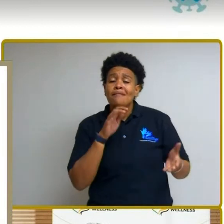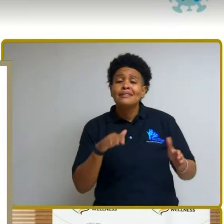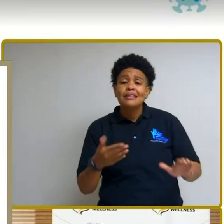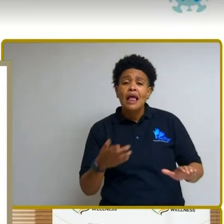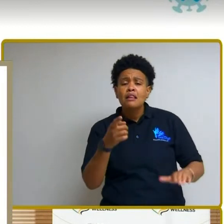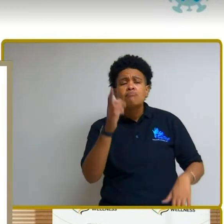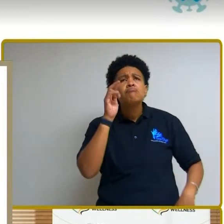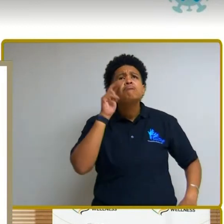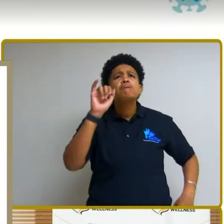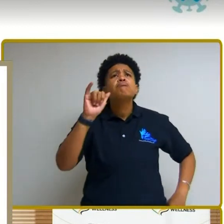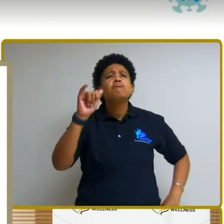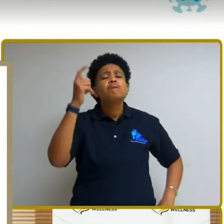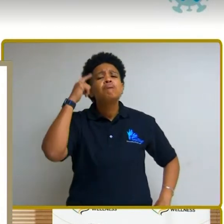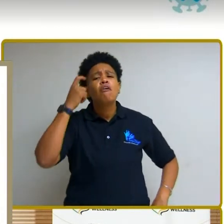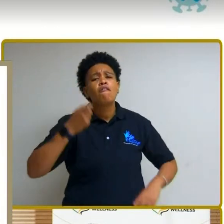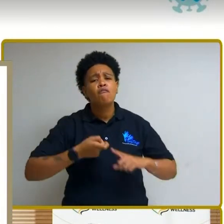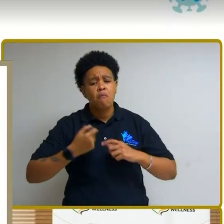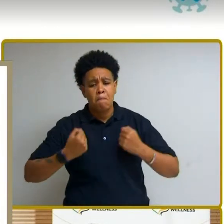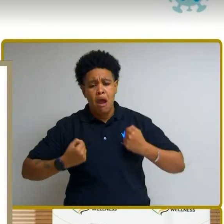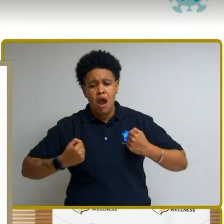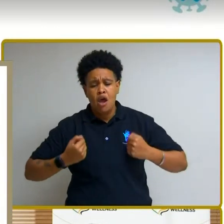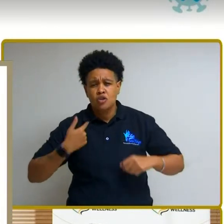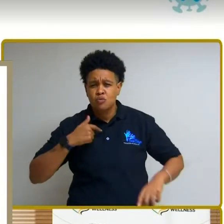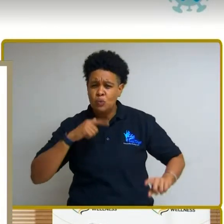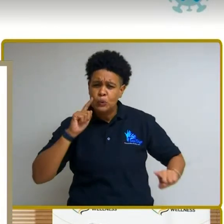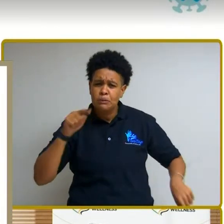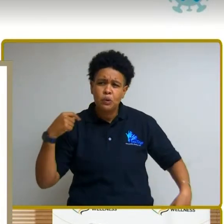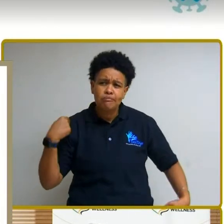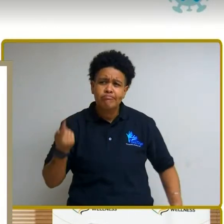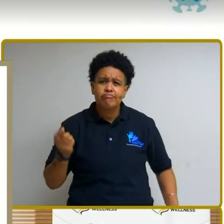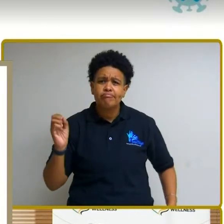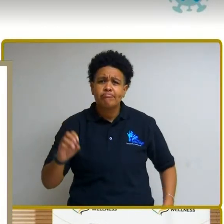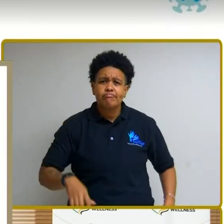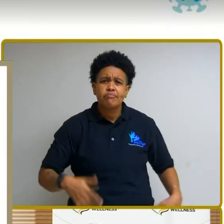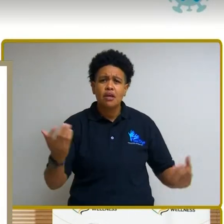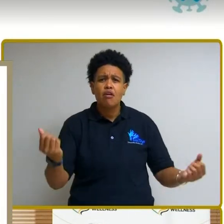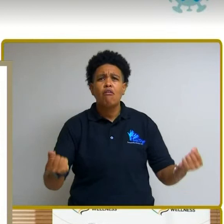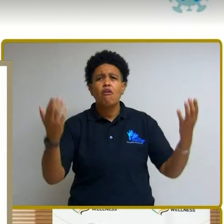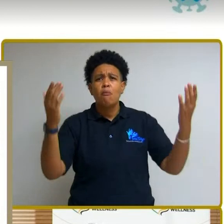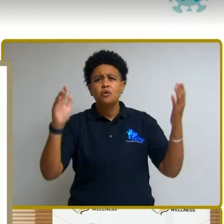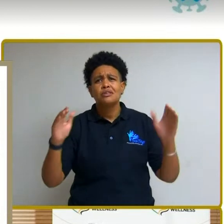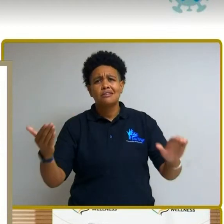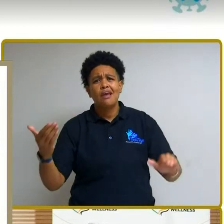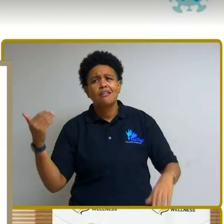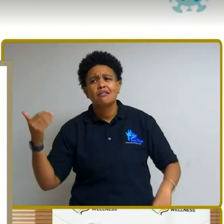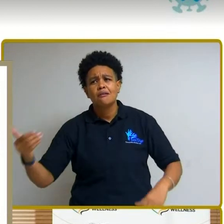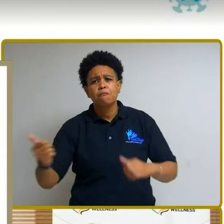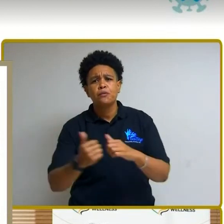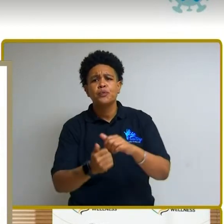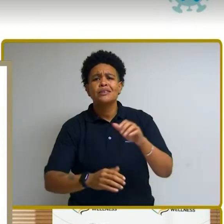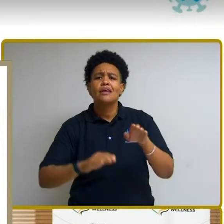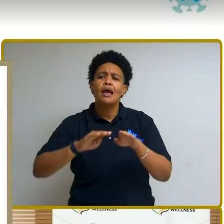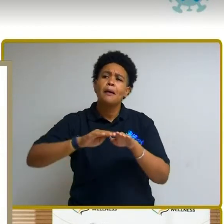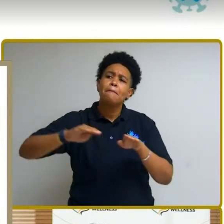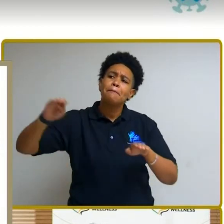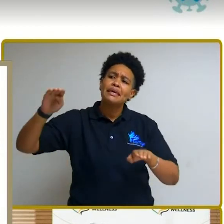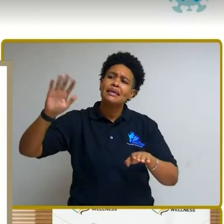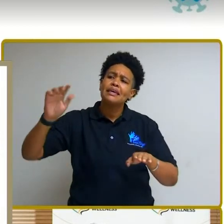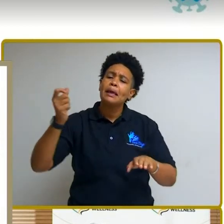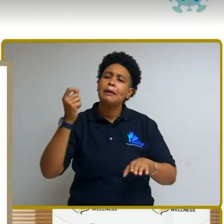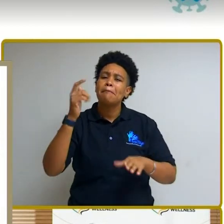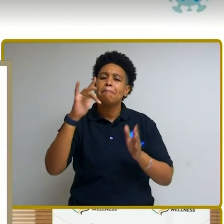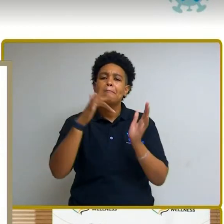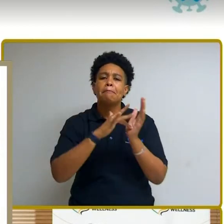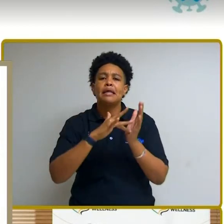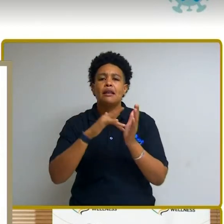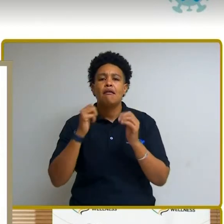deaths, you would have seen that for March, we would have reported a number of deaths, again with a peak about in the middle of